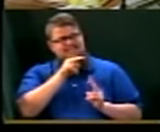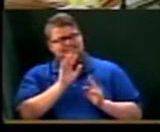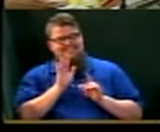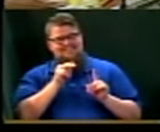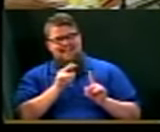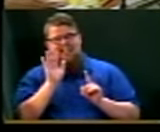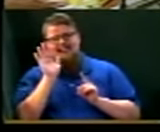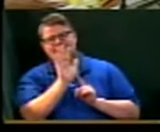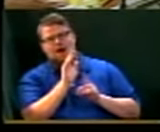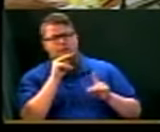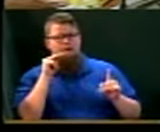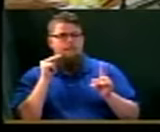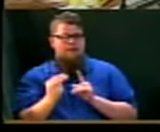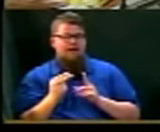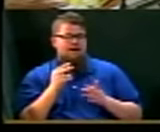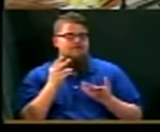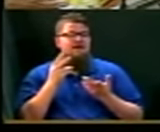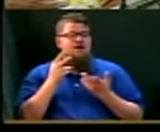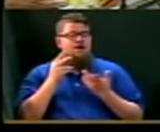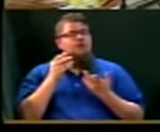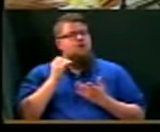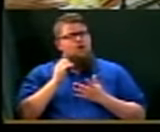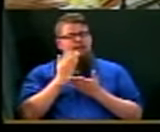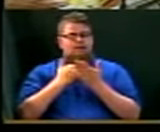so much and that some of us have